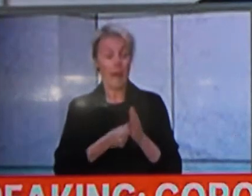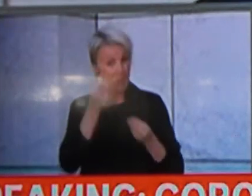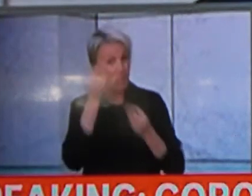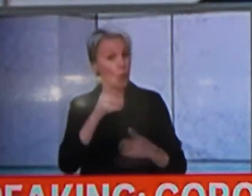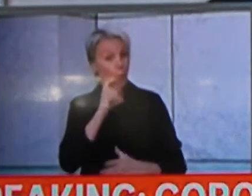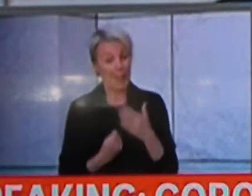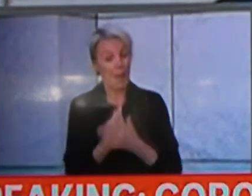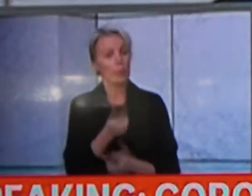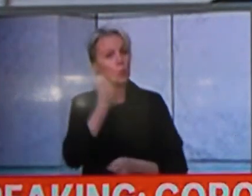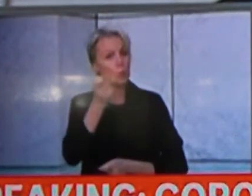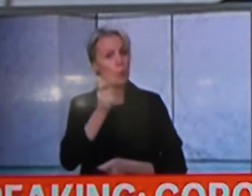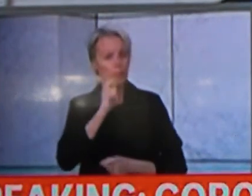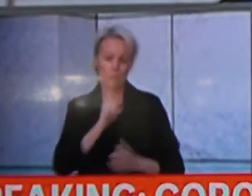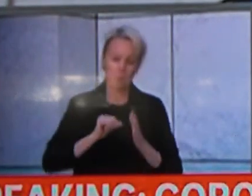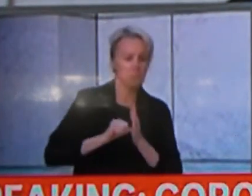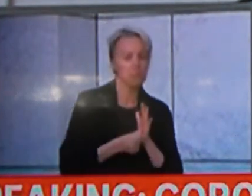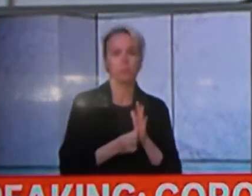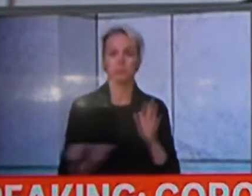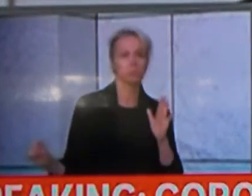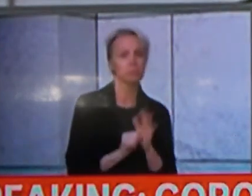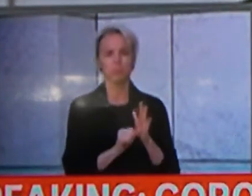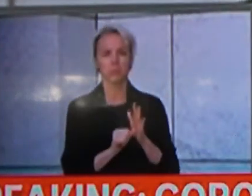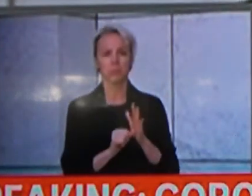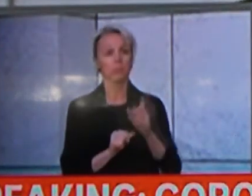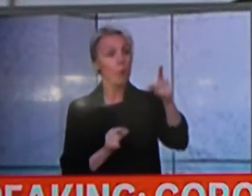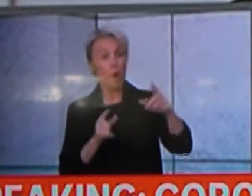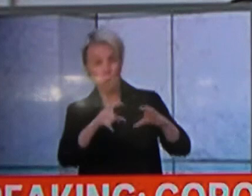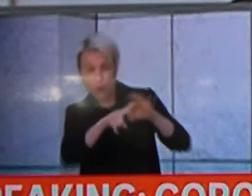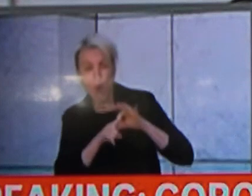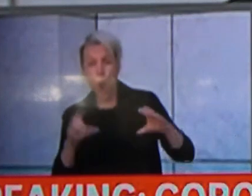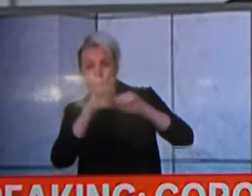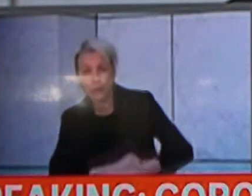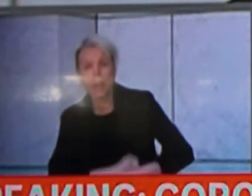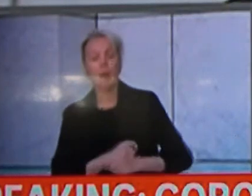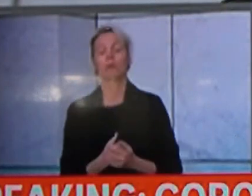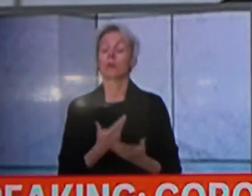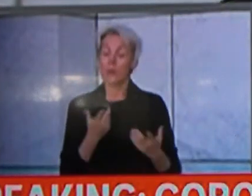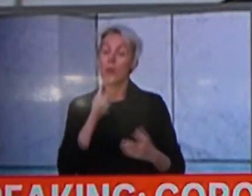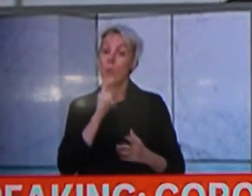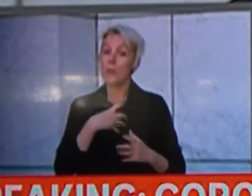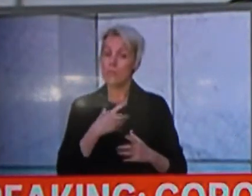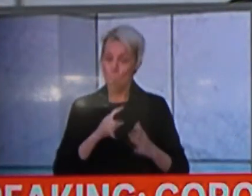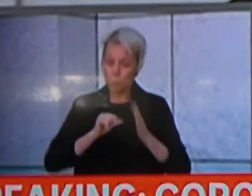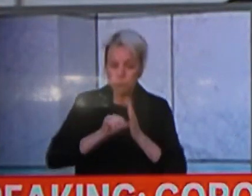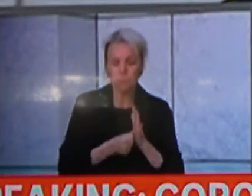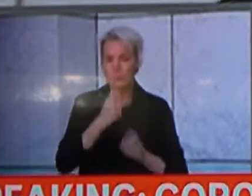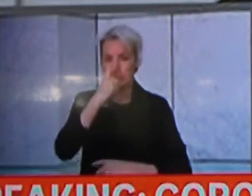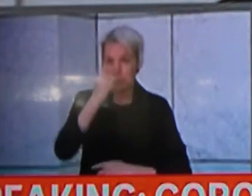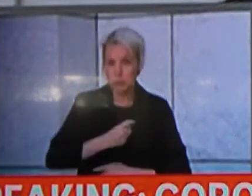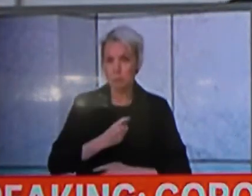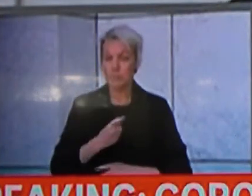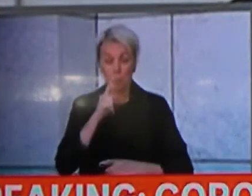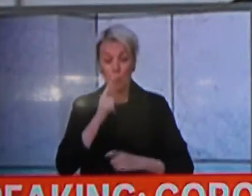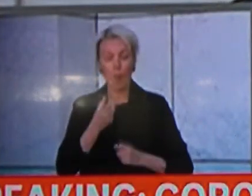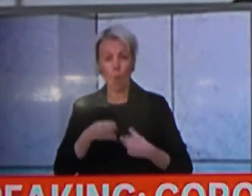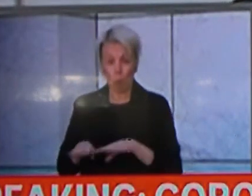will be coming. They will be applied by states and territories in more specific ways, and they will be done in as consistent a way as